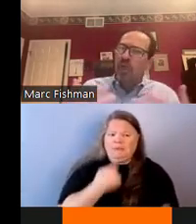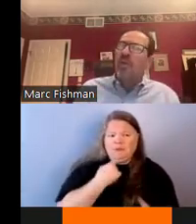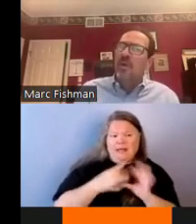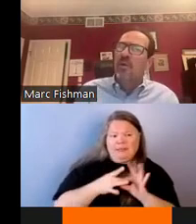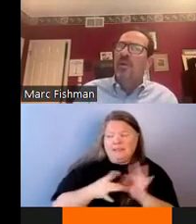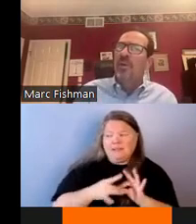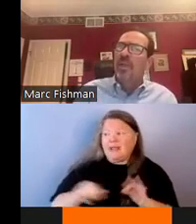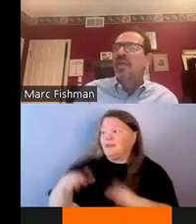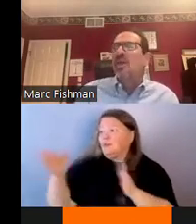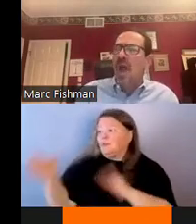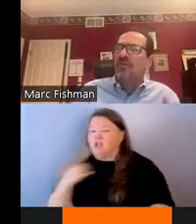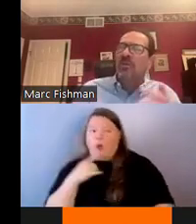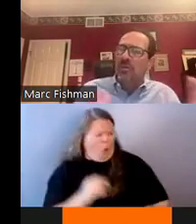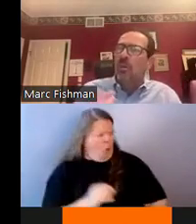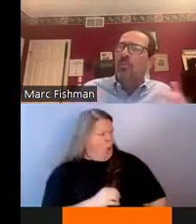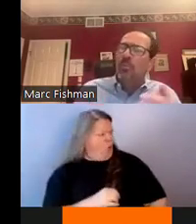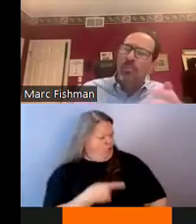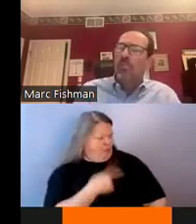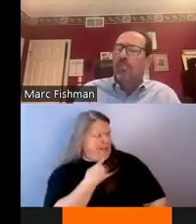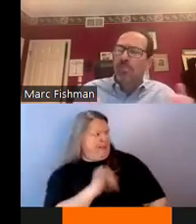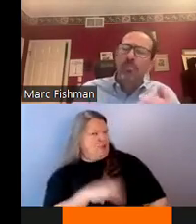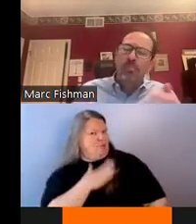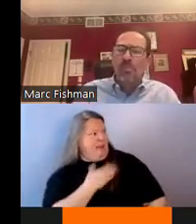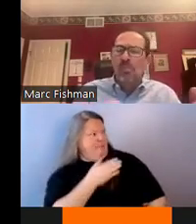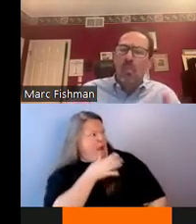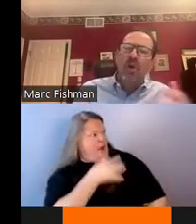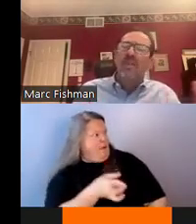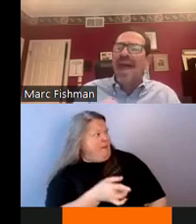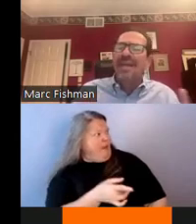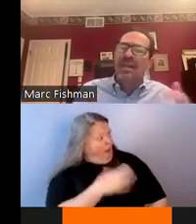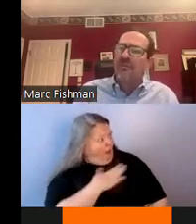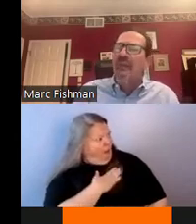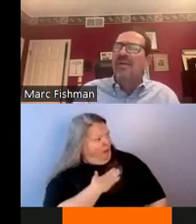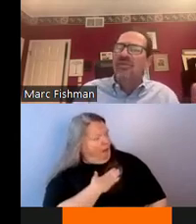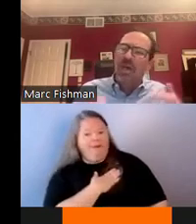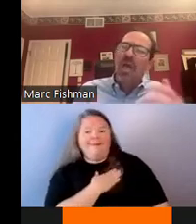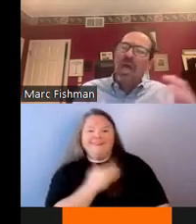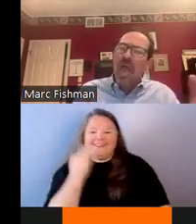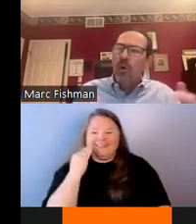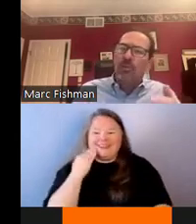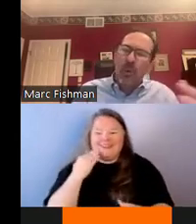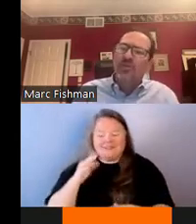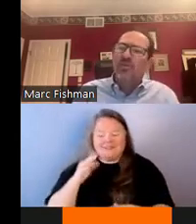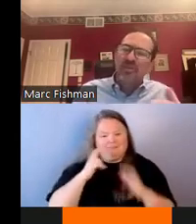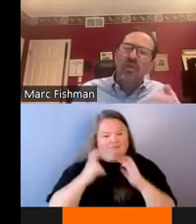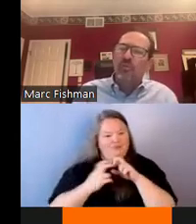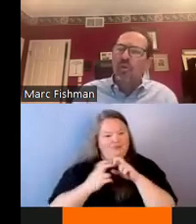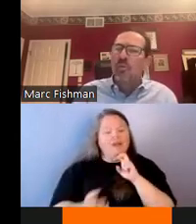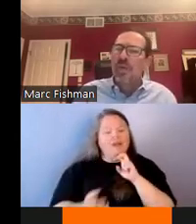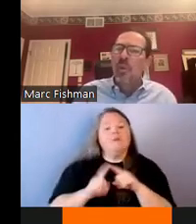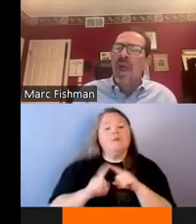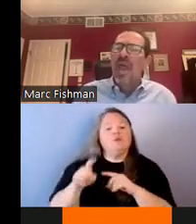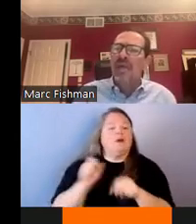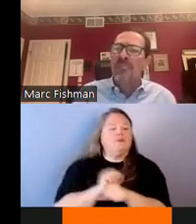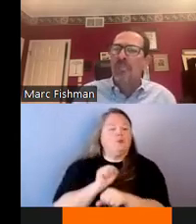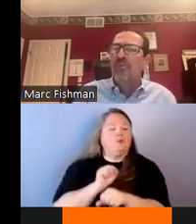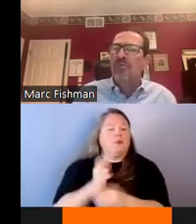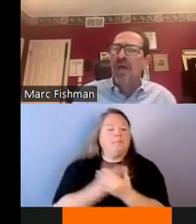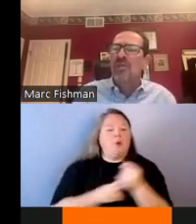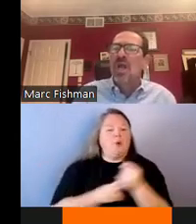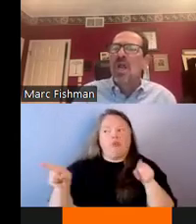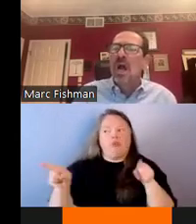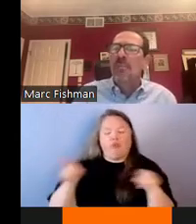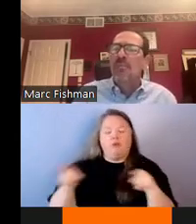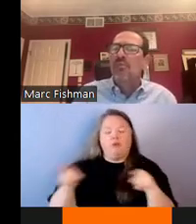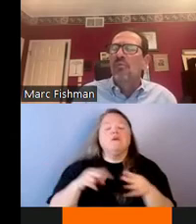that earns you a little bit of credibility. Now you have to, work that in advance and work both sides of the room in a way that